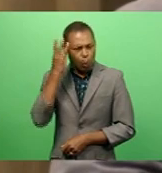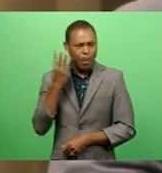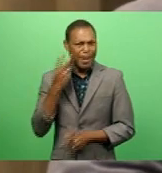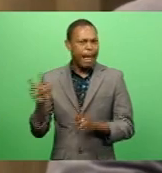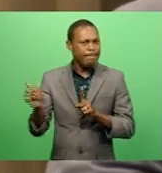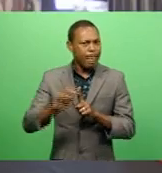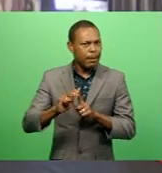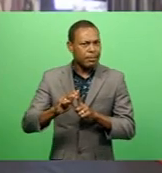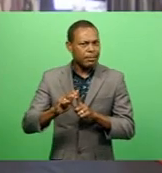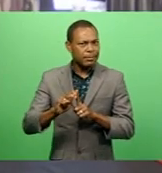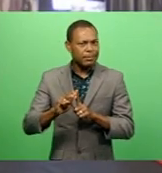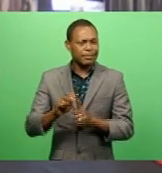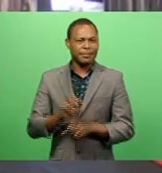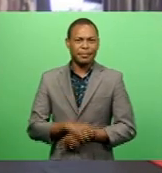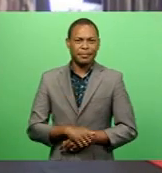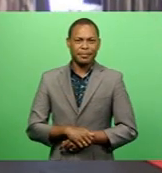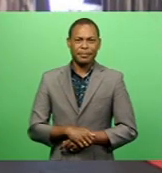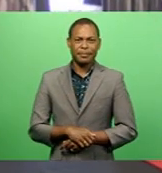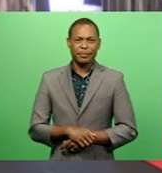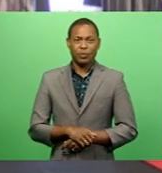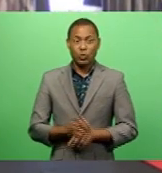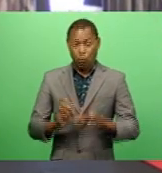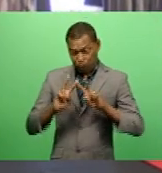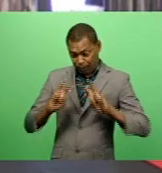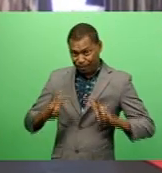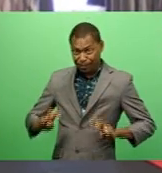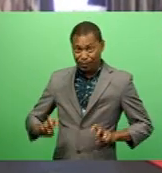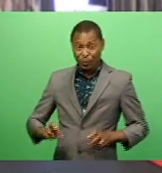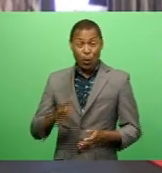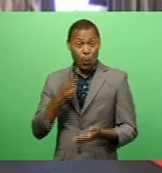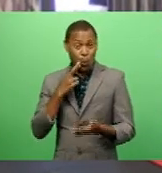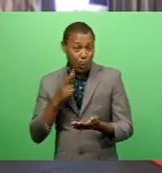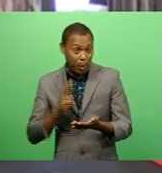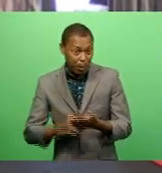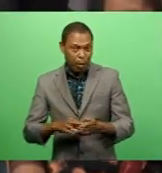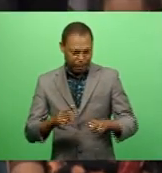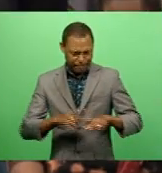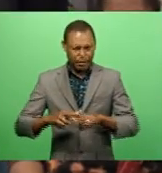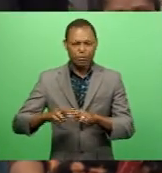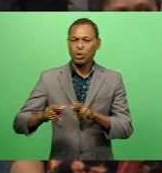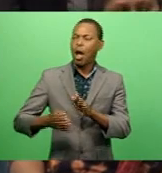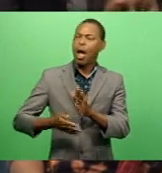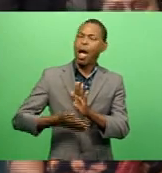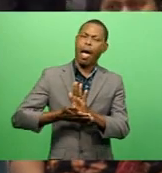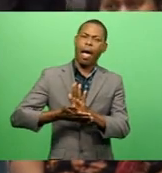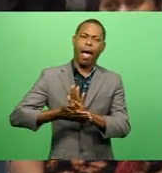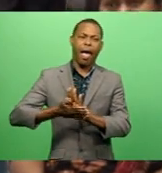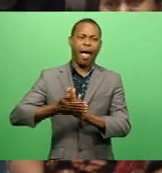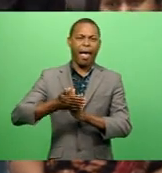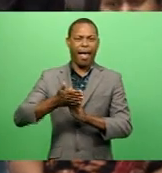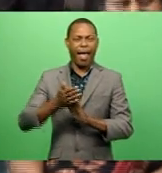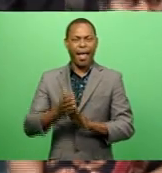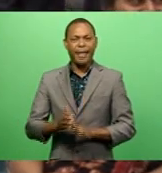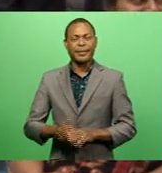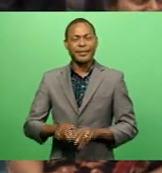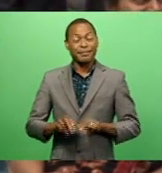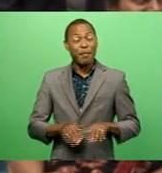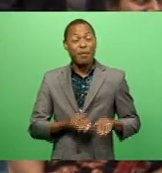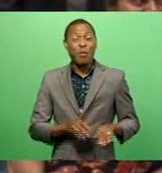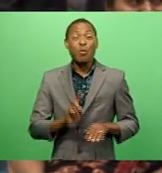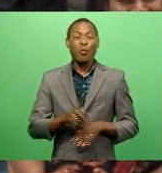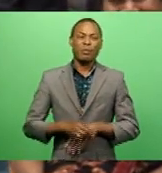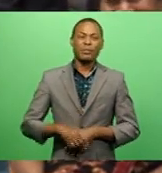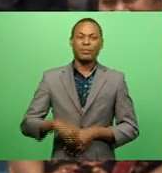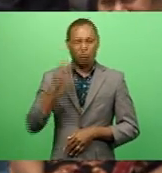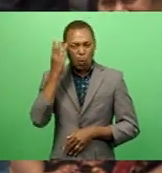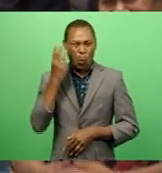the workplace. The survey report has revealed that Fiji is among the highest performing countries in the region for women representation